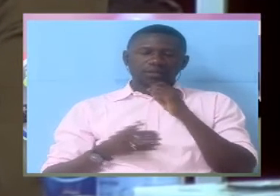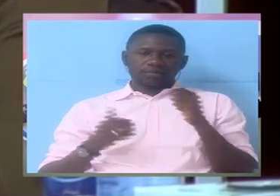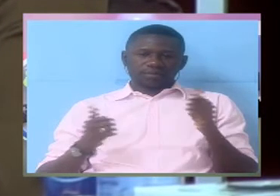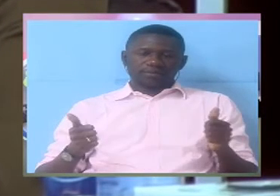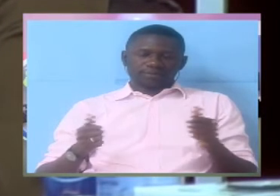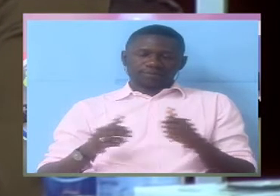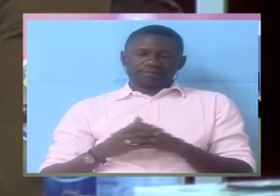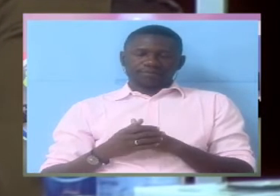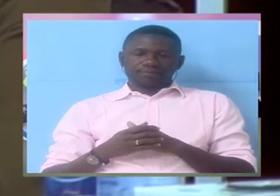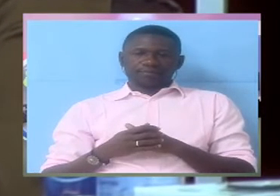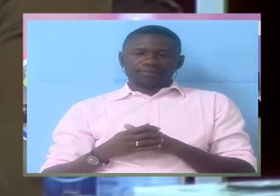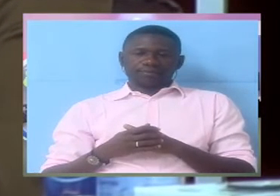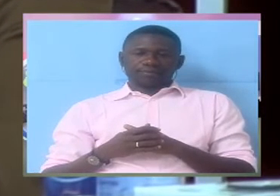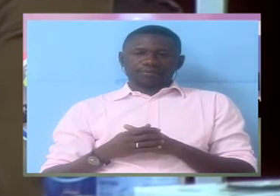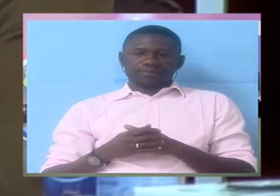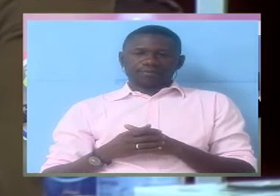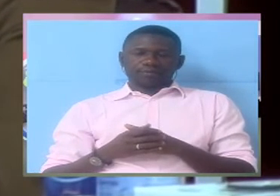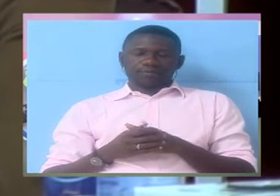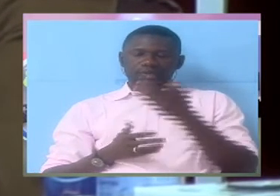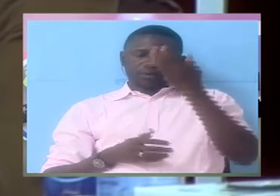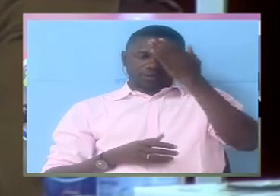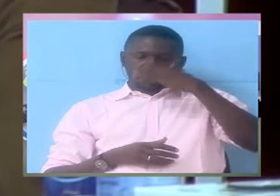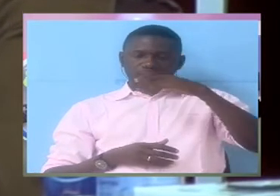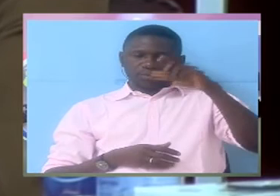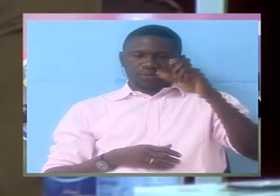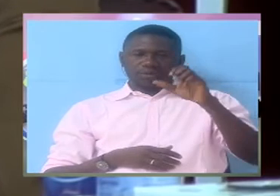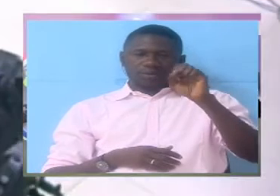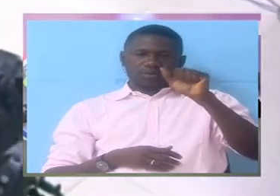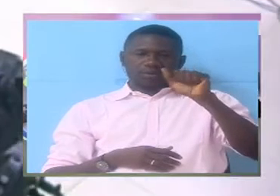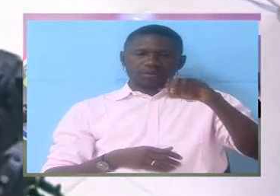bake. Commissioner Samba, you have the floor, please.